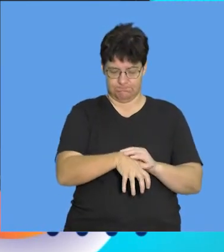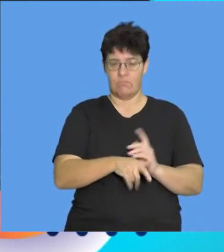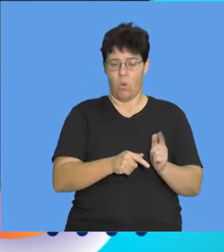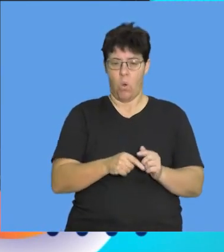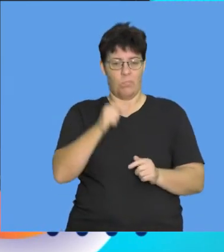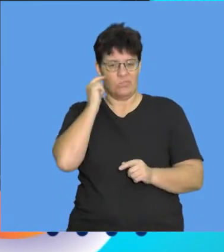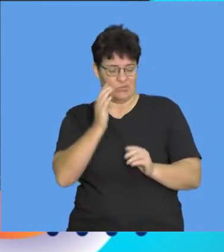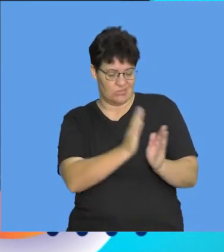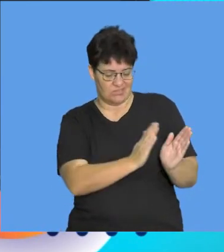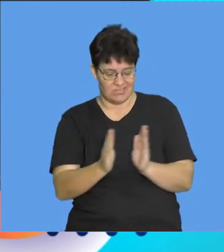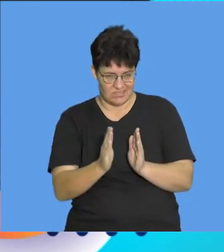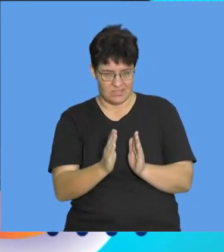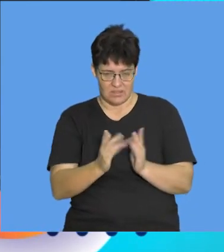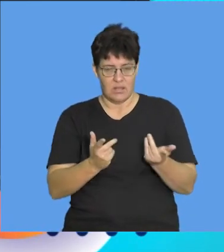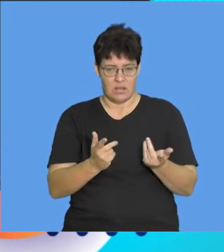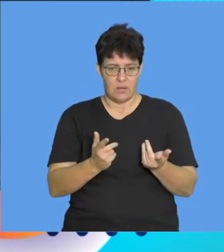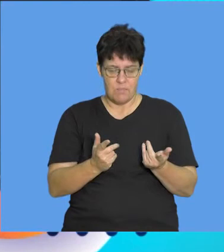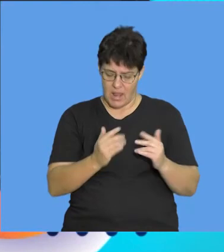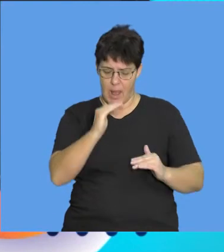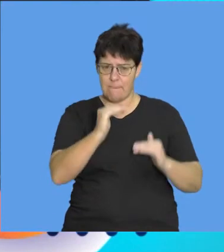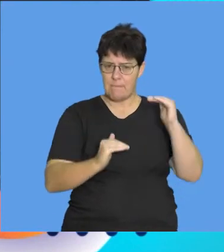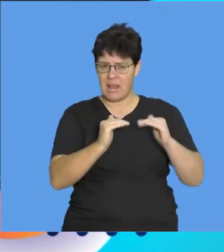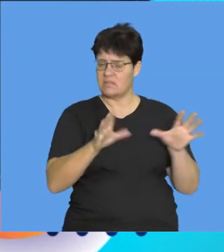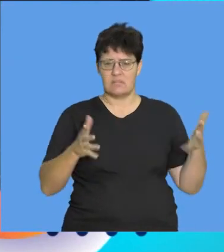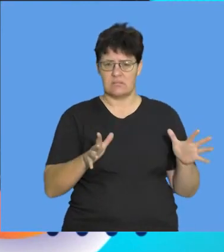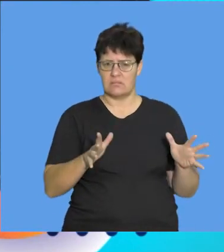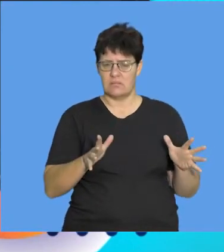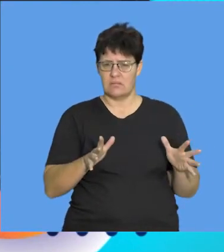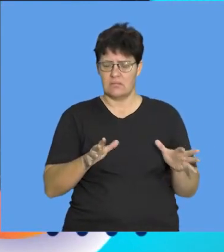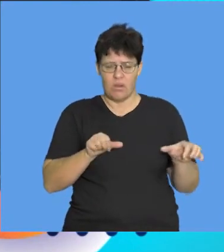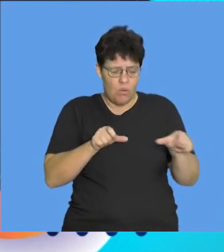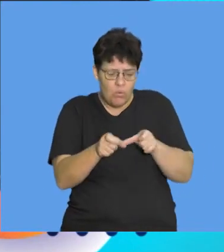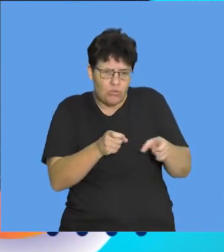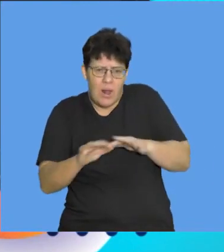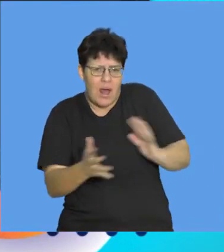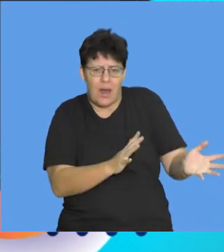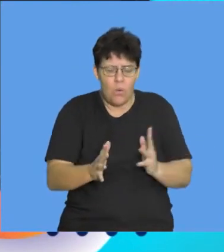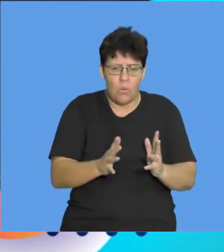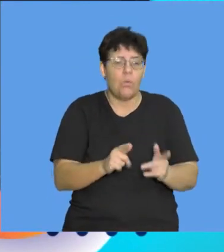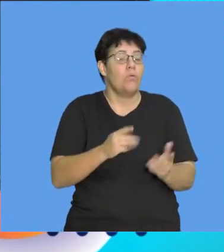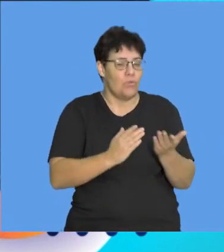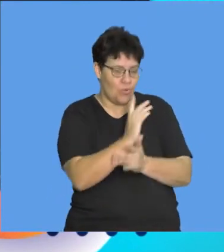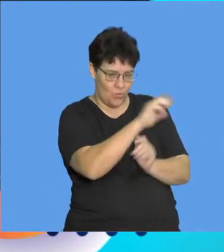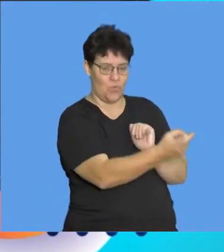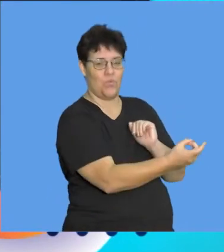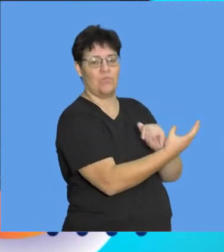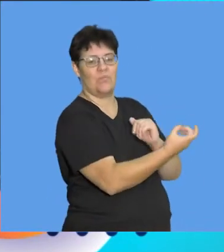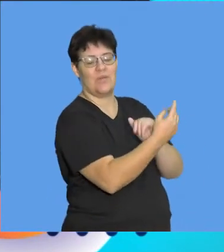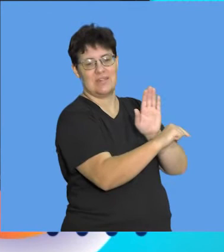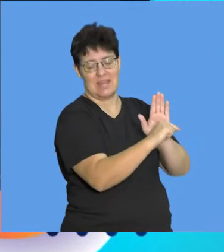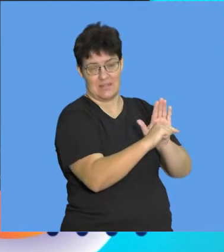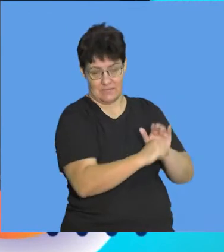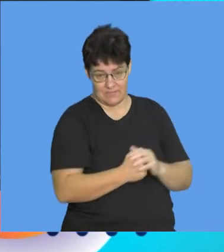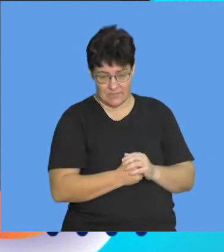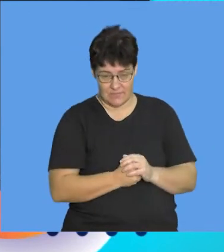balance maintain? It's through a process called negative feedback. And so we see the relationship between hormones where some